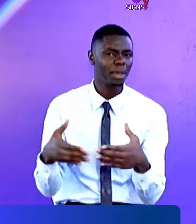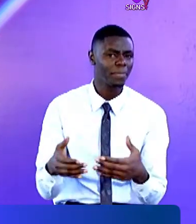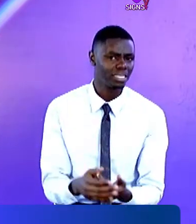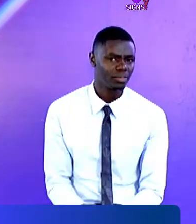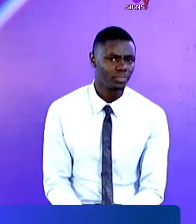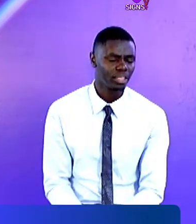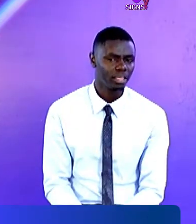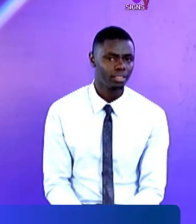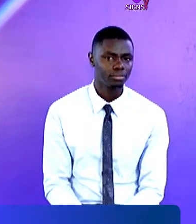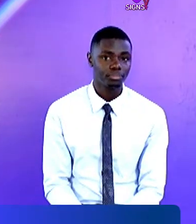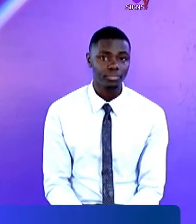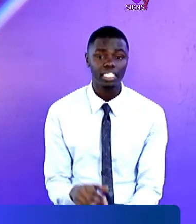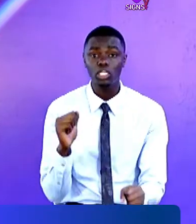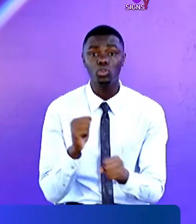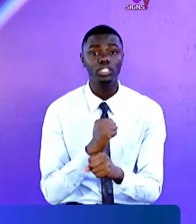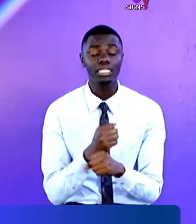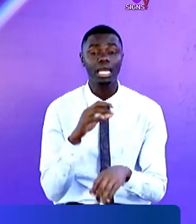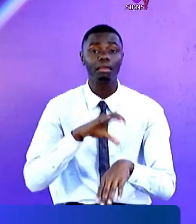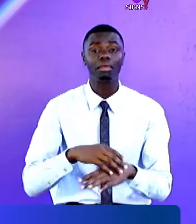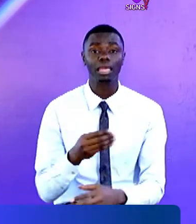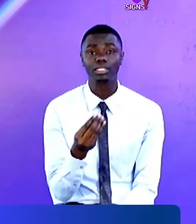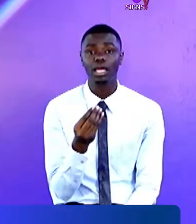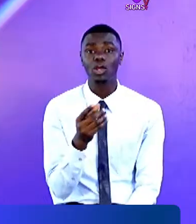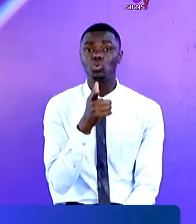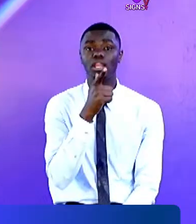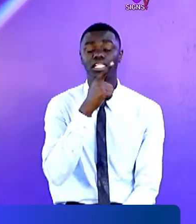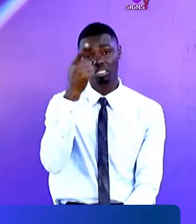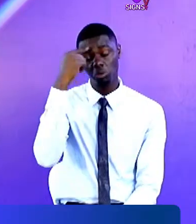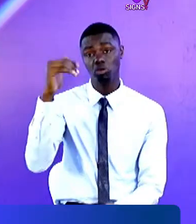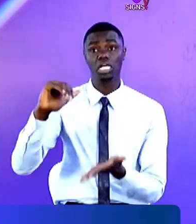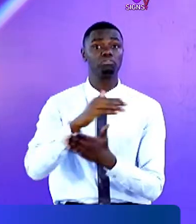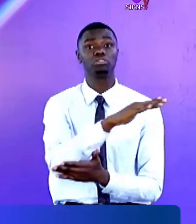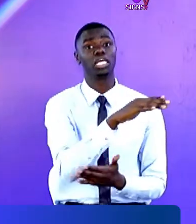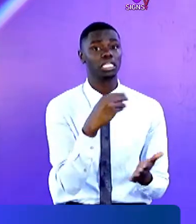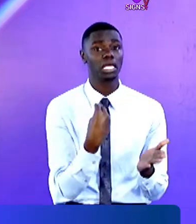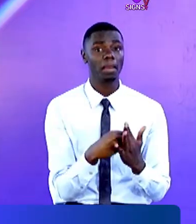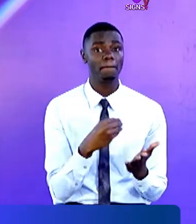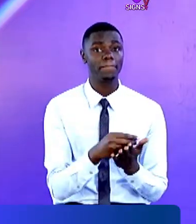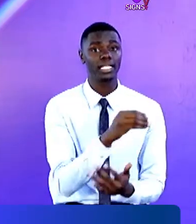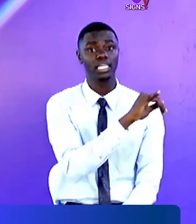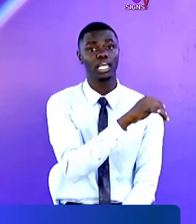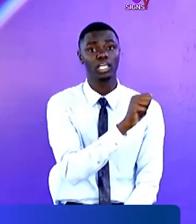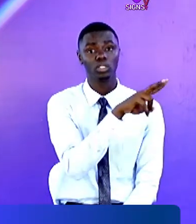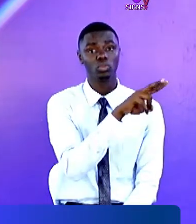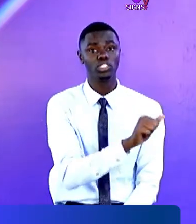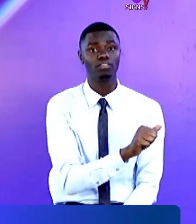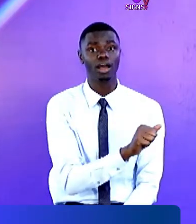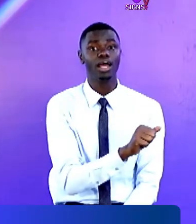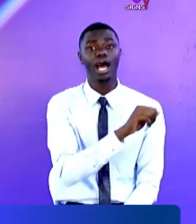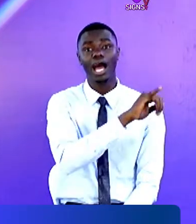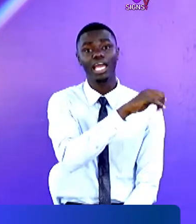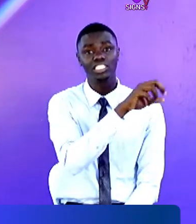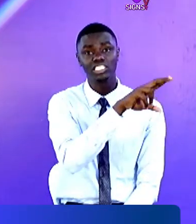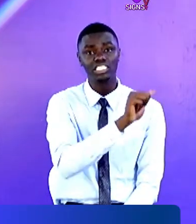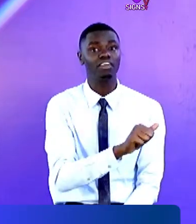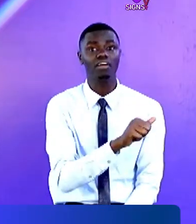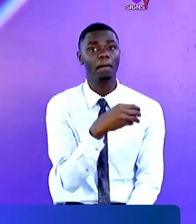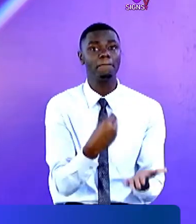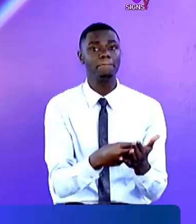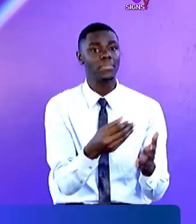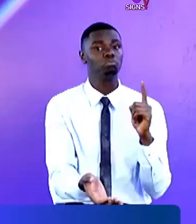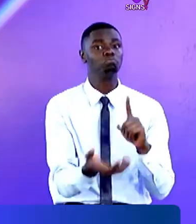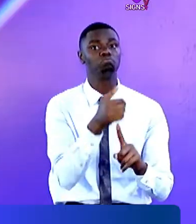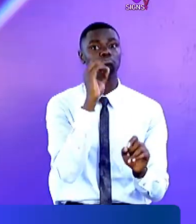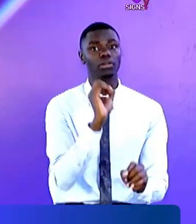lunch because they sent money to Java and Java never delivered lunch to you? Delivered lunch to